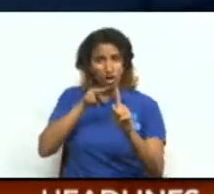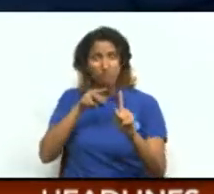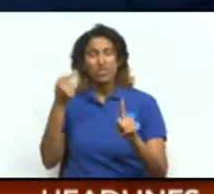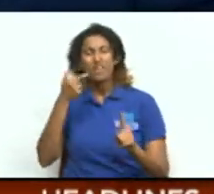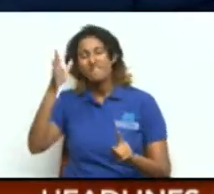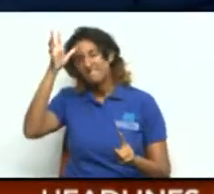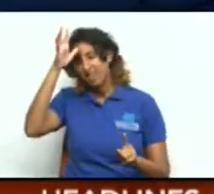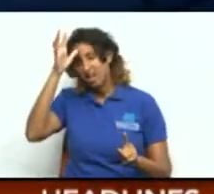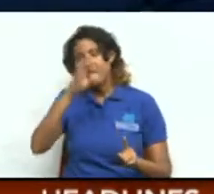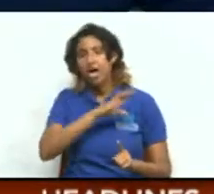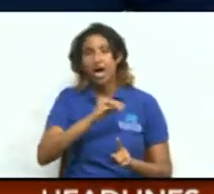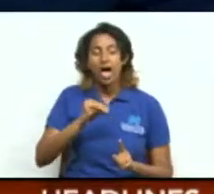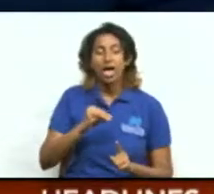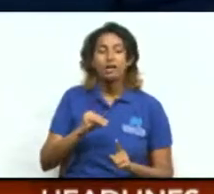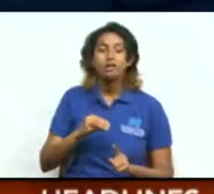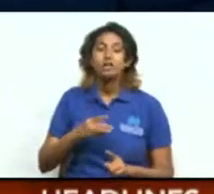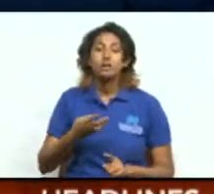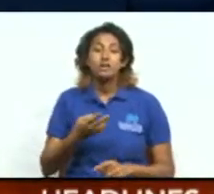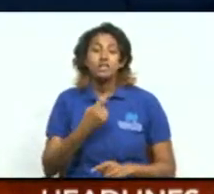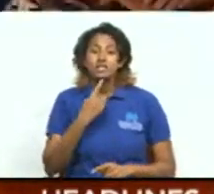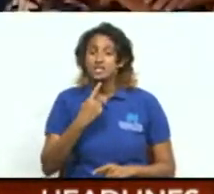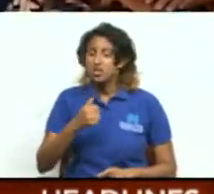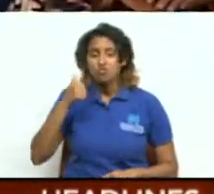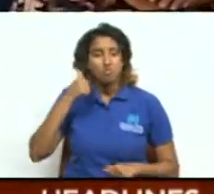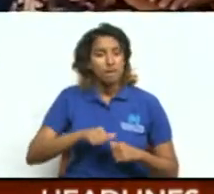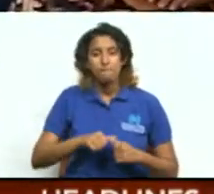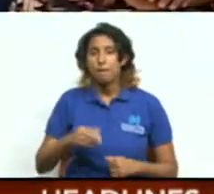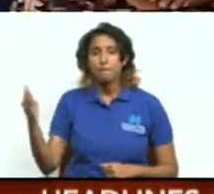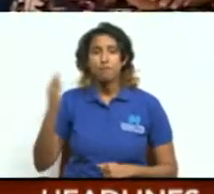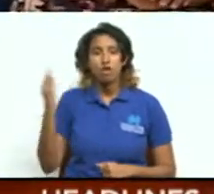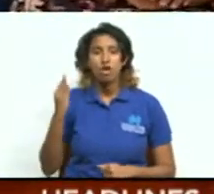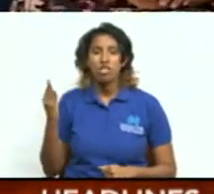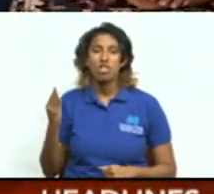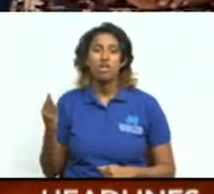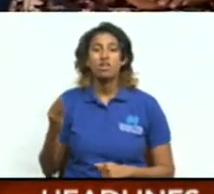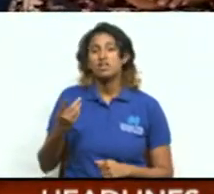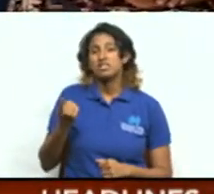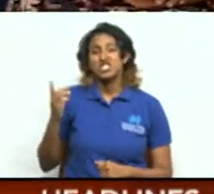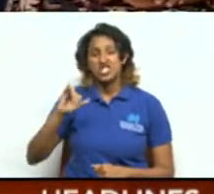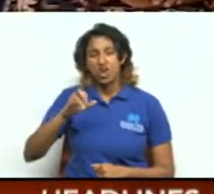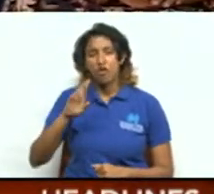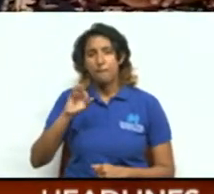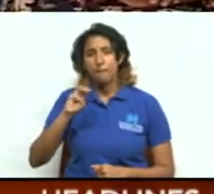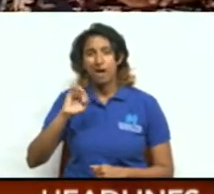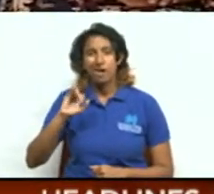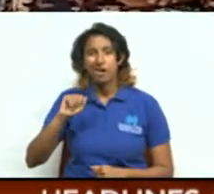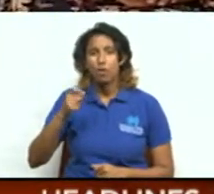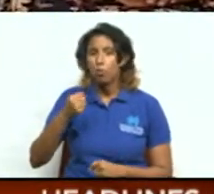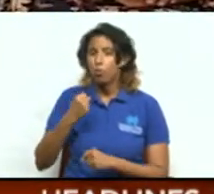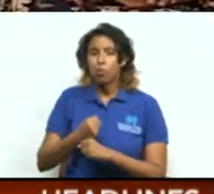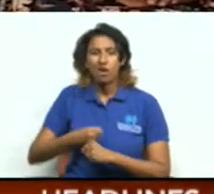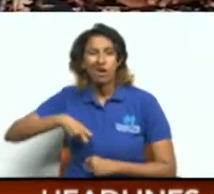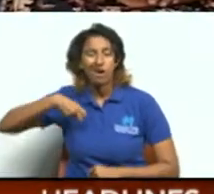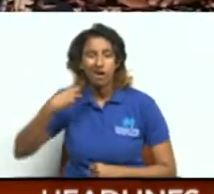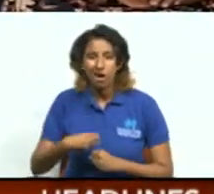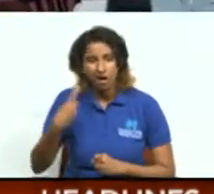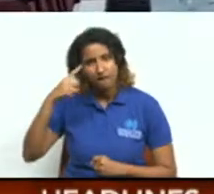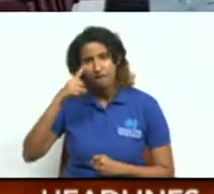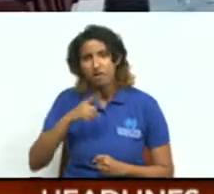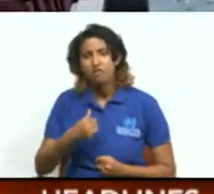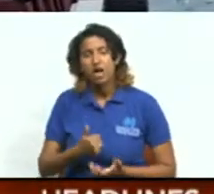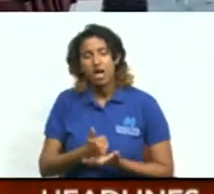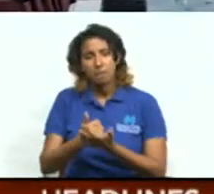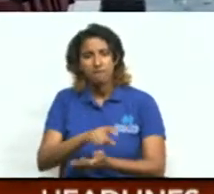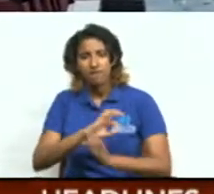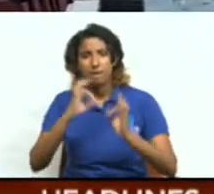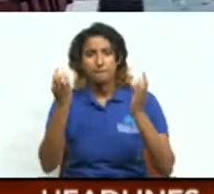She recalled how hard her younger brother, Jeremiah, worked to make a better life for his family. Offering words of comfort to relatives, Pastor Donnie Balgobin